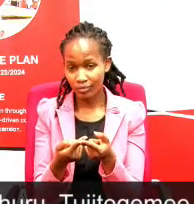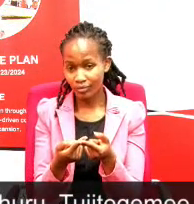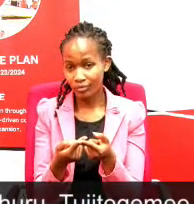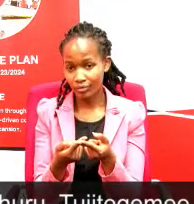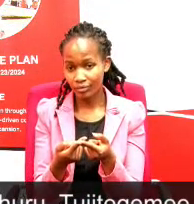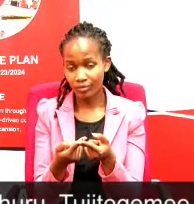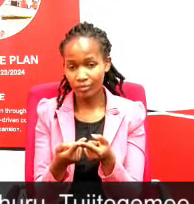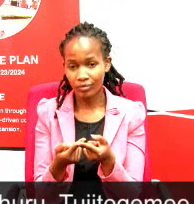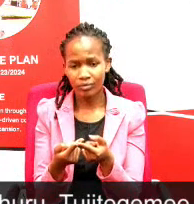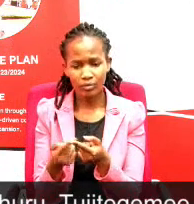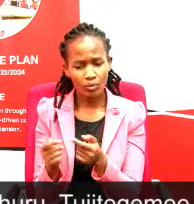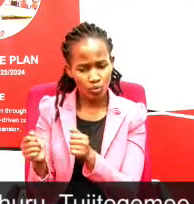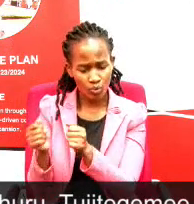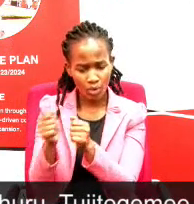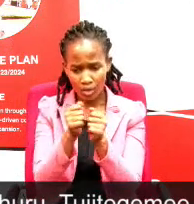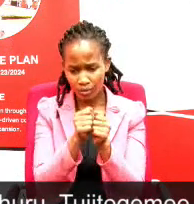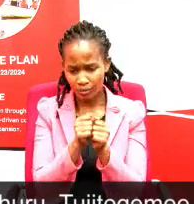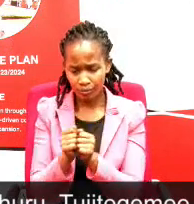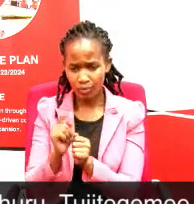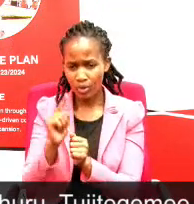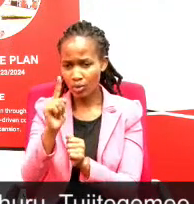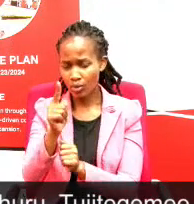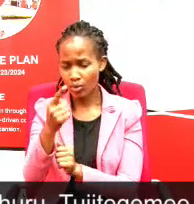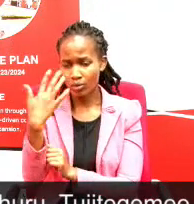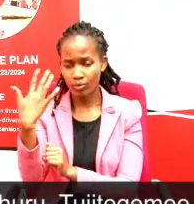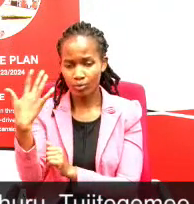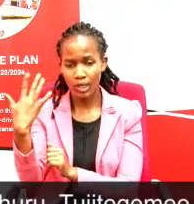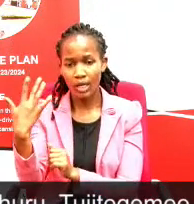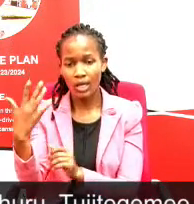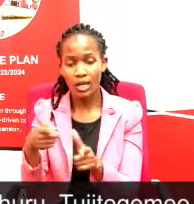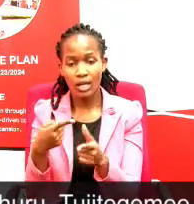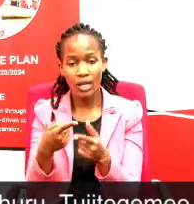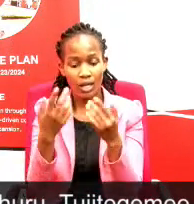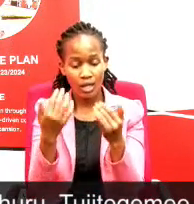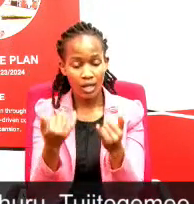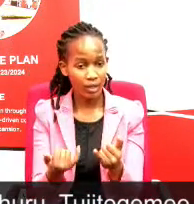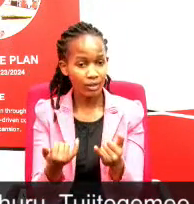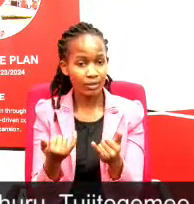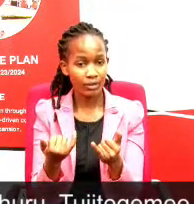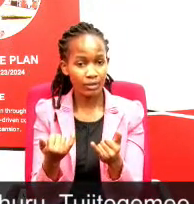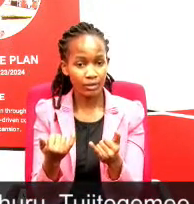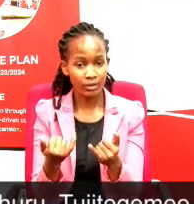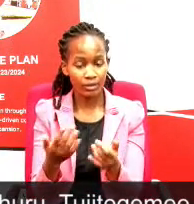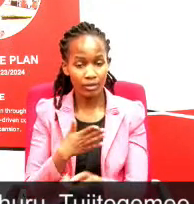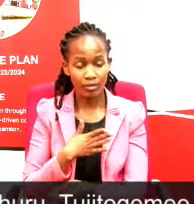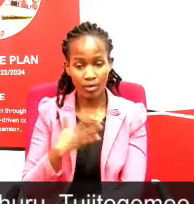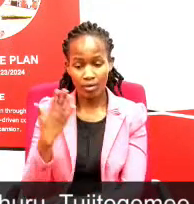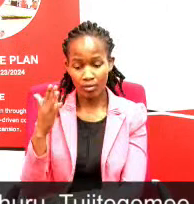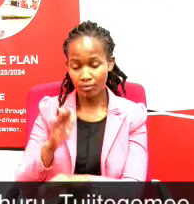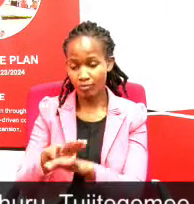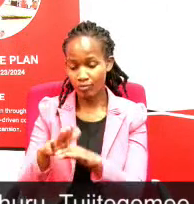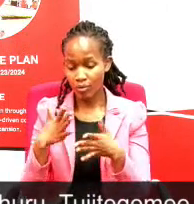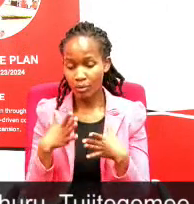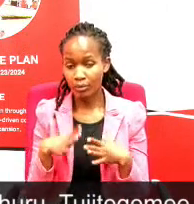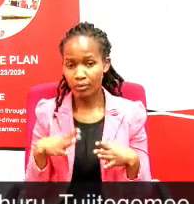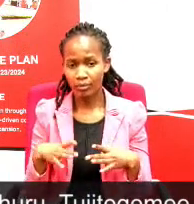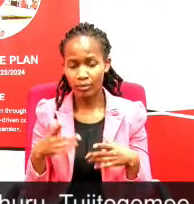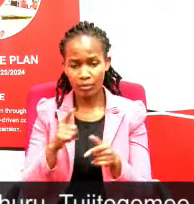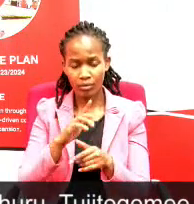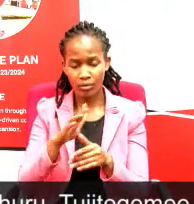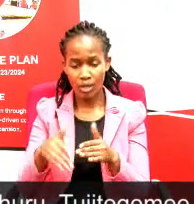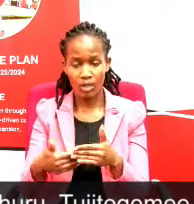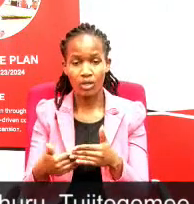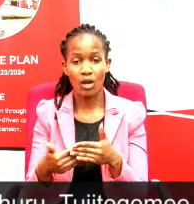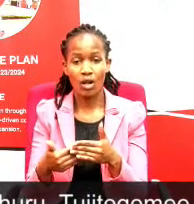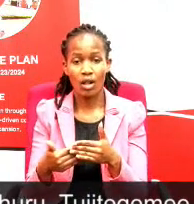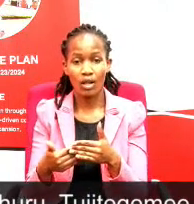together into one document, and now it's our document. Good people, let's own